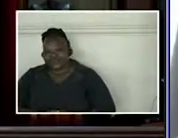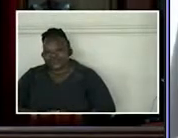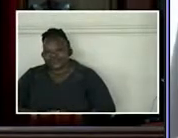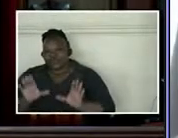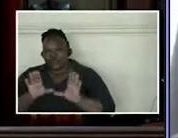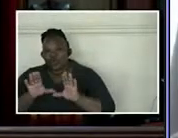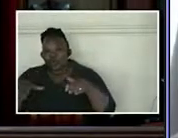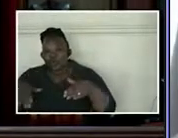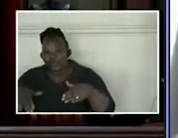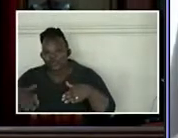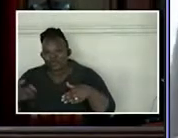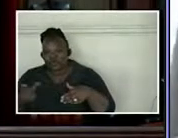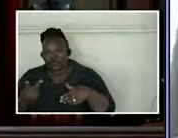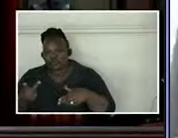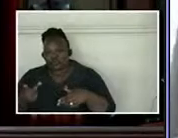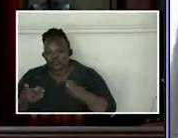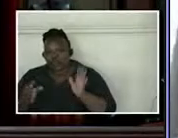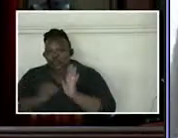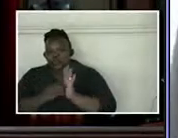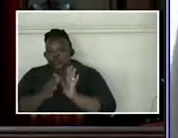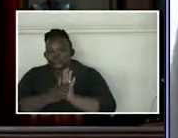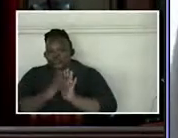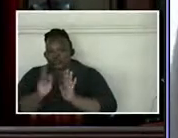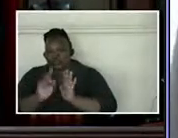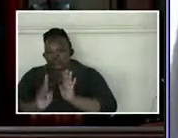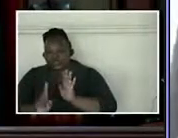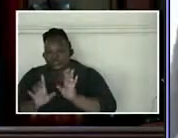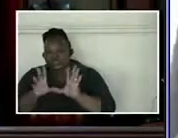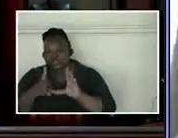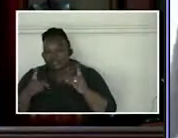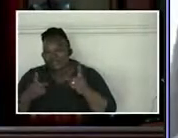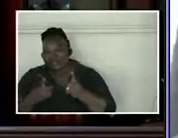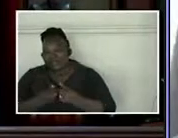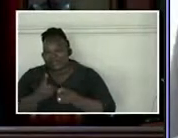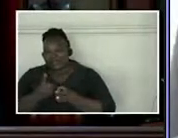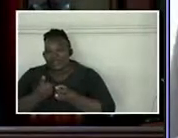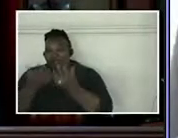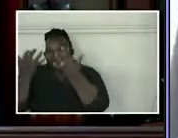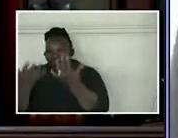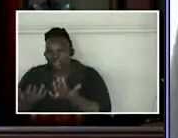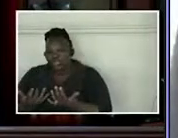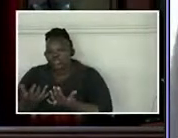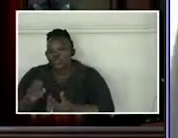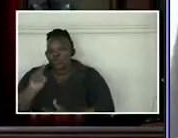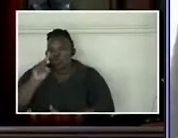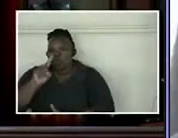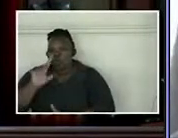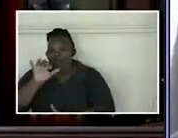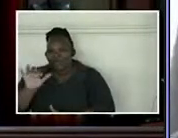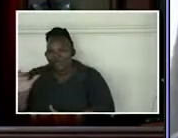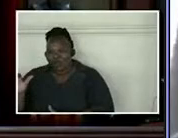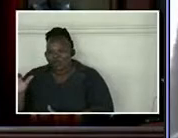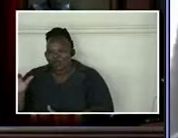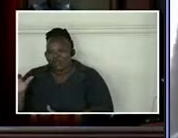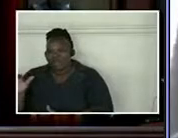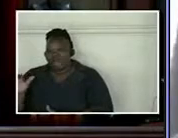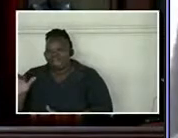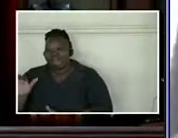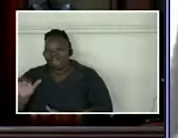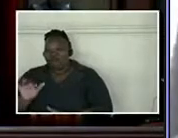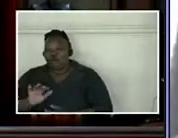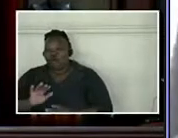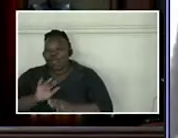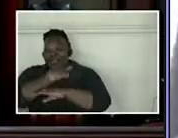also noted that with pleasure that the department has budgeted 1 million for external bus rates under the